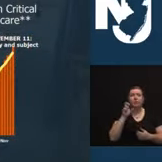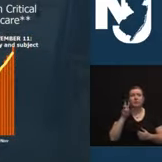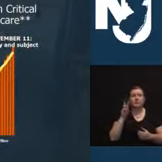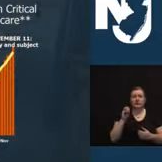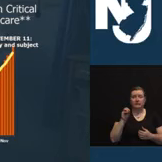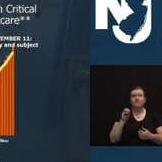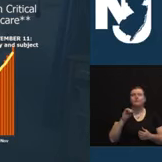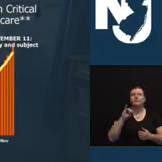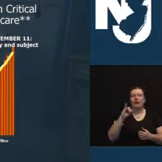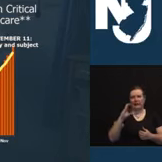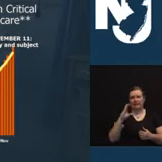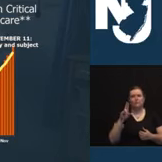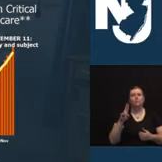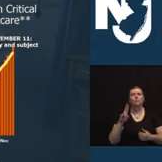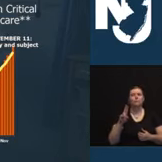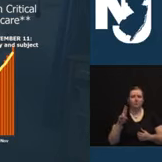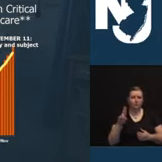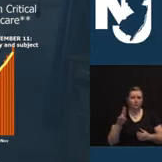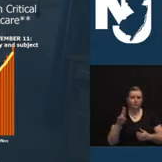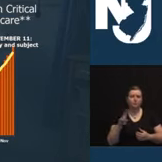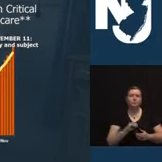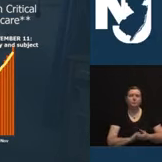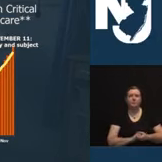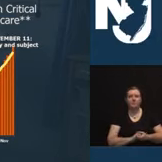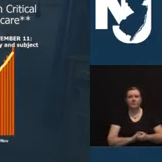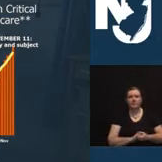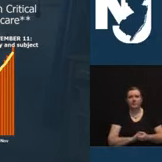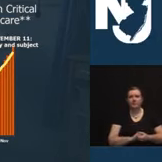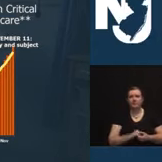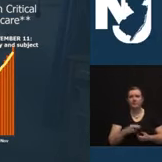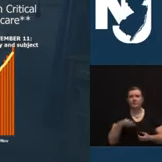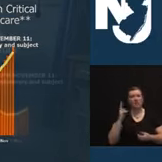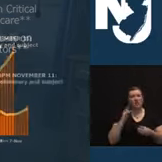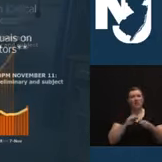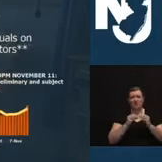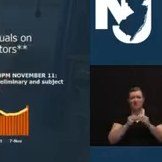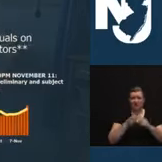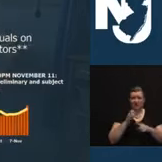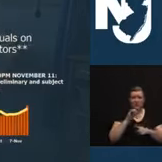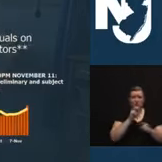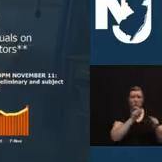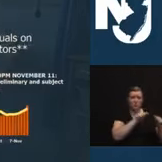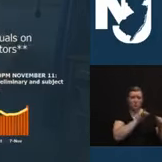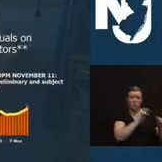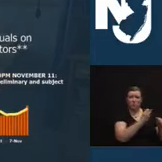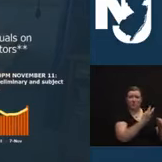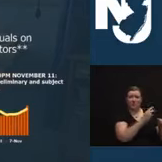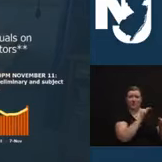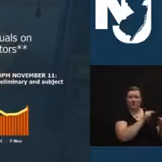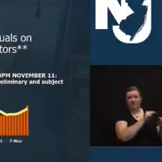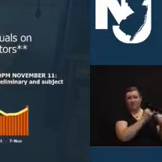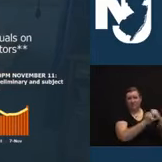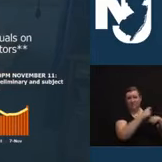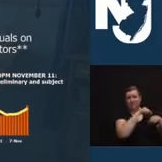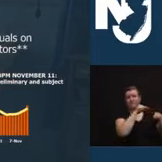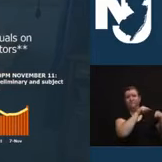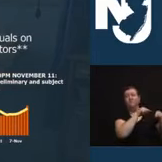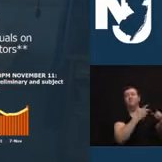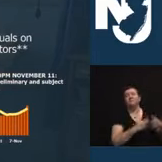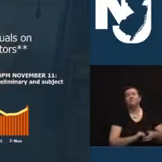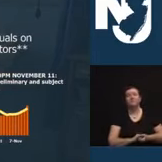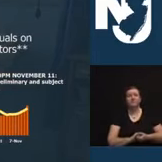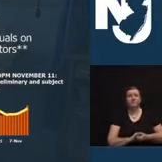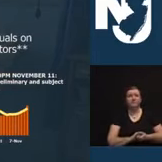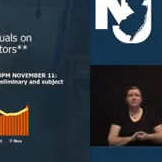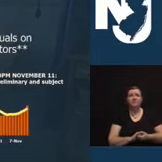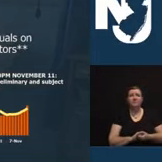being treated in our ICUs. That's the highest number since June 12th, and 117 patients, Judy, are on a ventilator, and we haven't seen